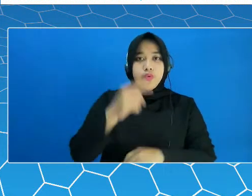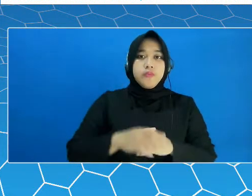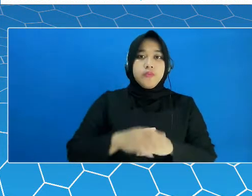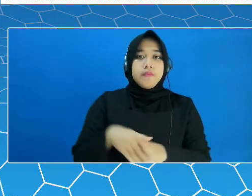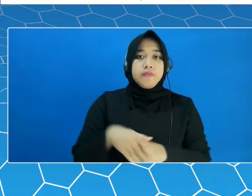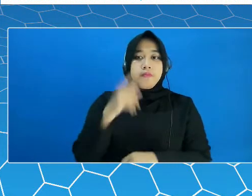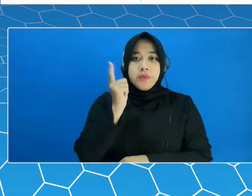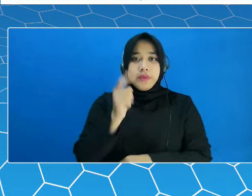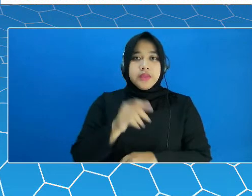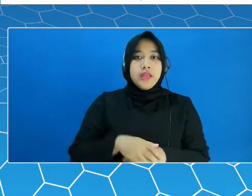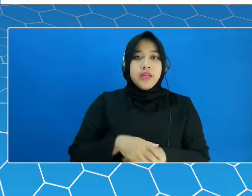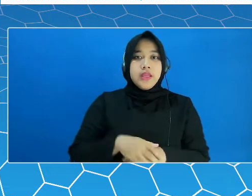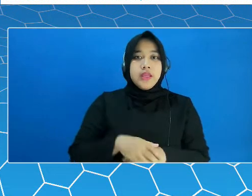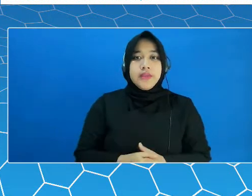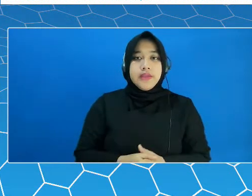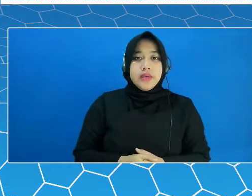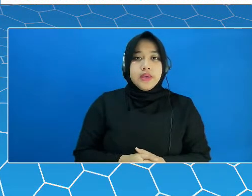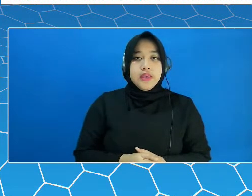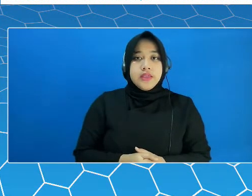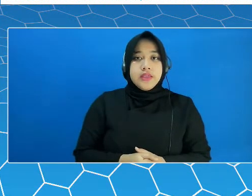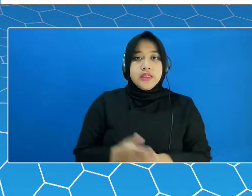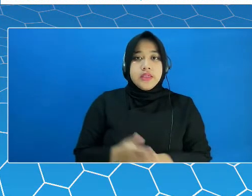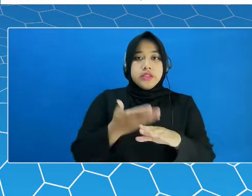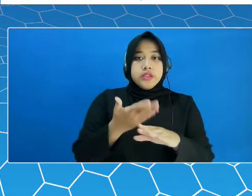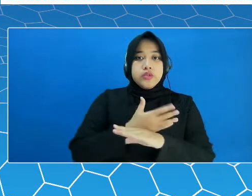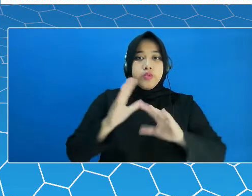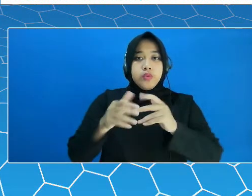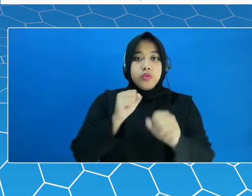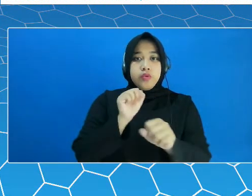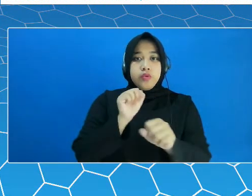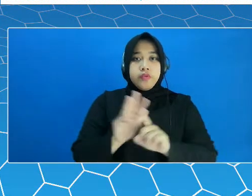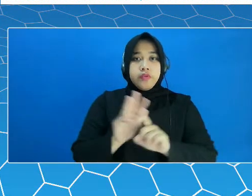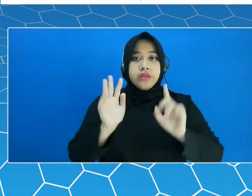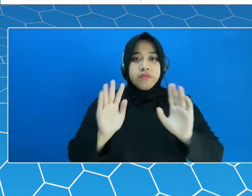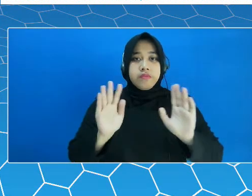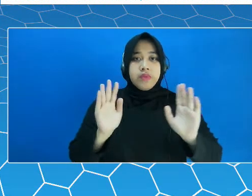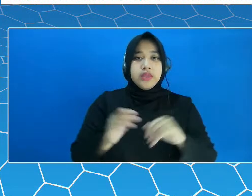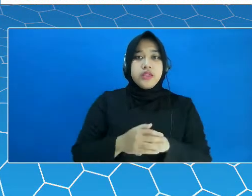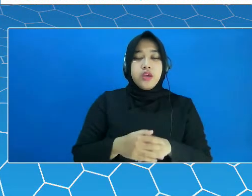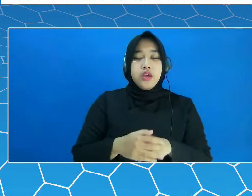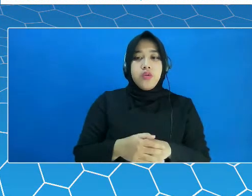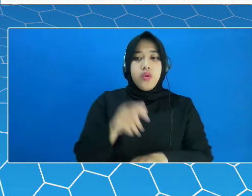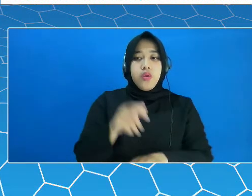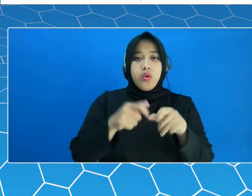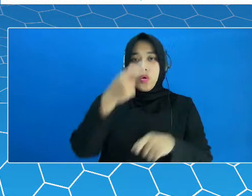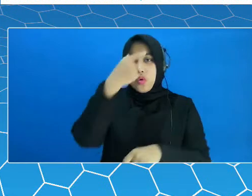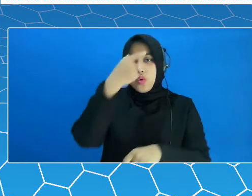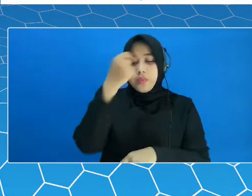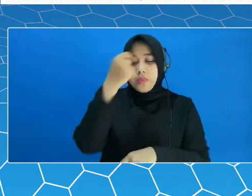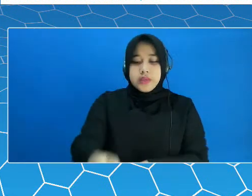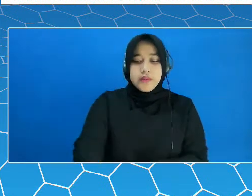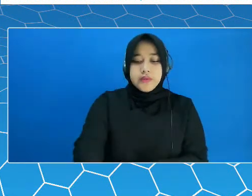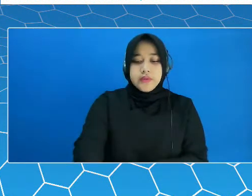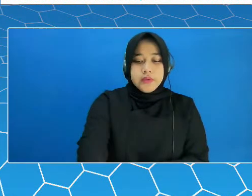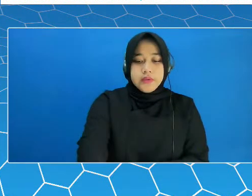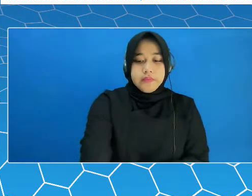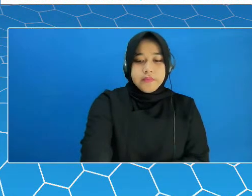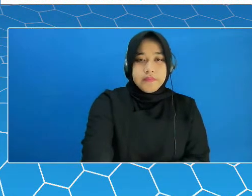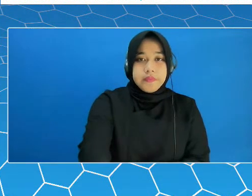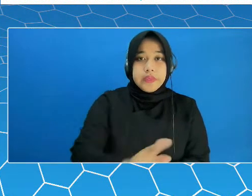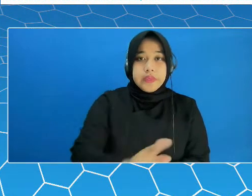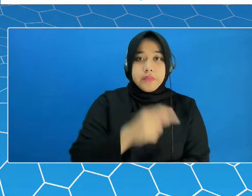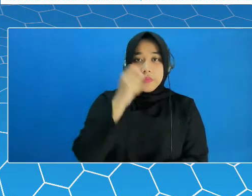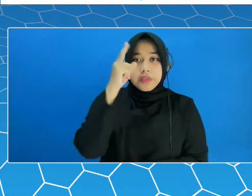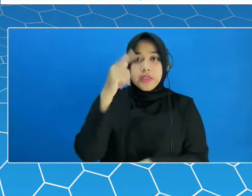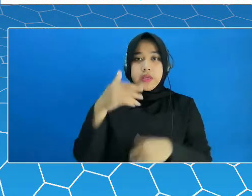COVID, there were overwhelming admissions, overwhelming clinic attendance, but we realized that most of our hospitals